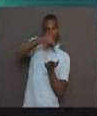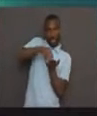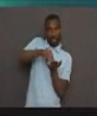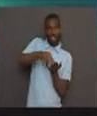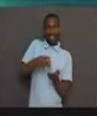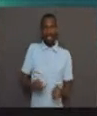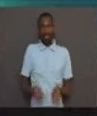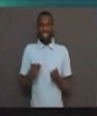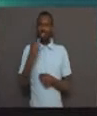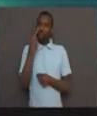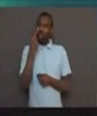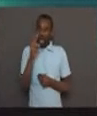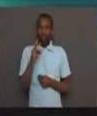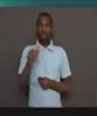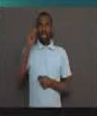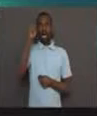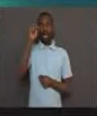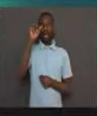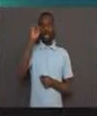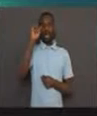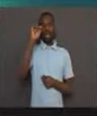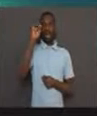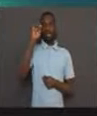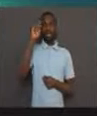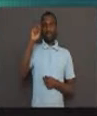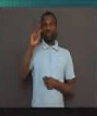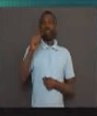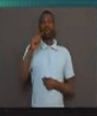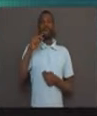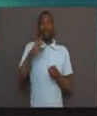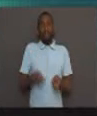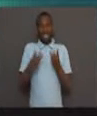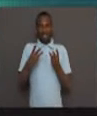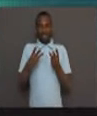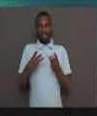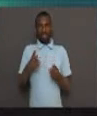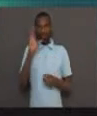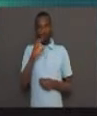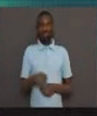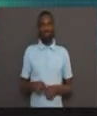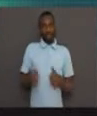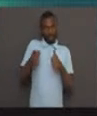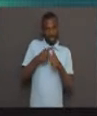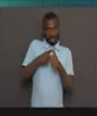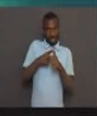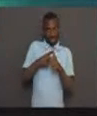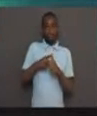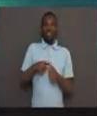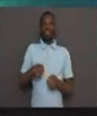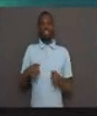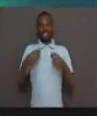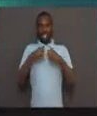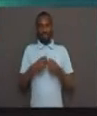or isotope mass, first calculate the electron mass and subtract